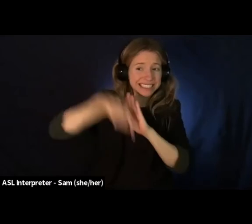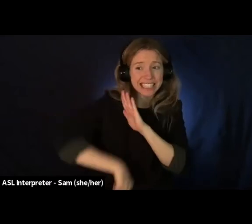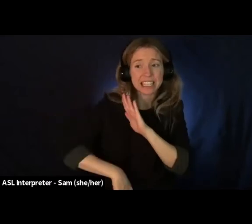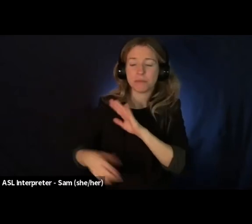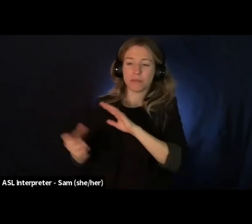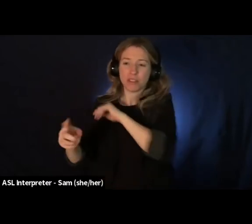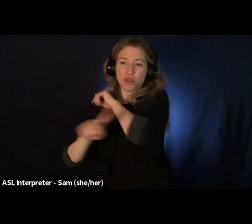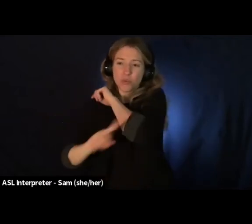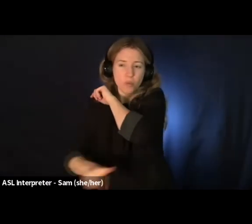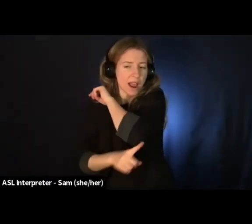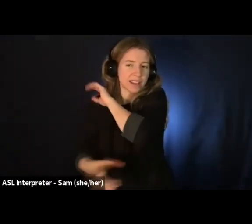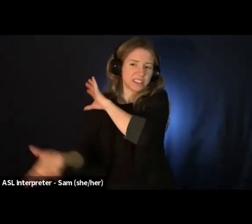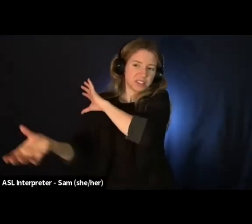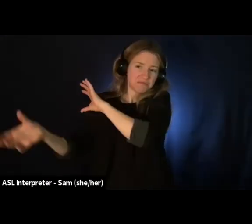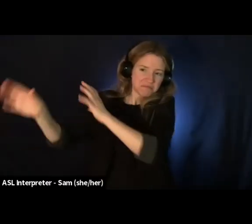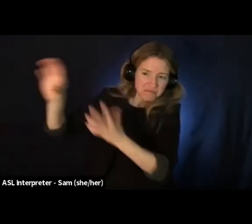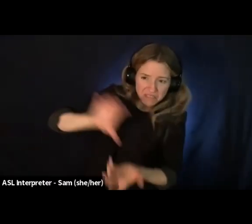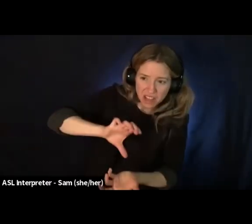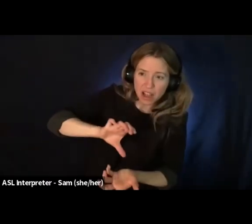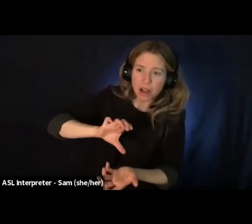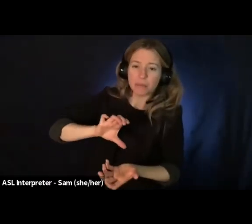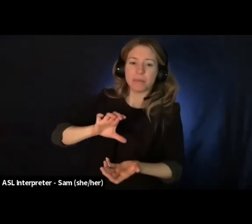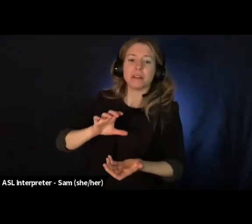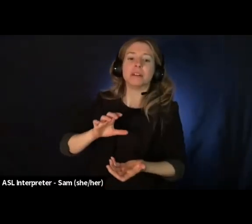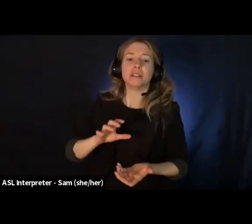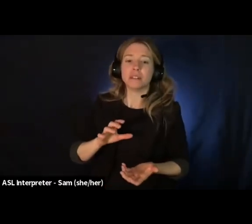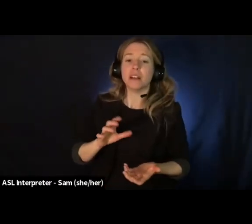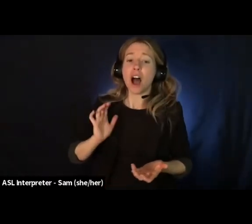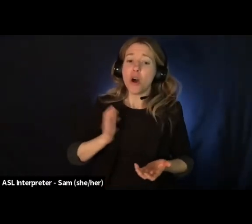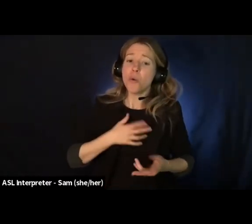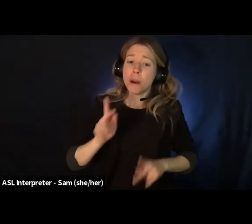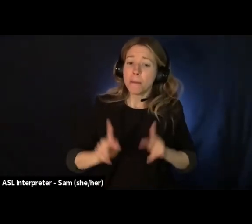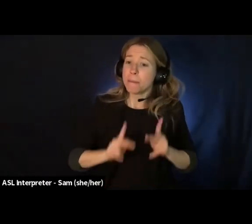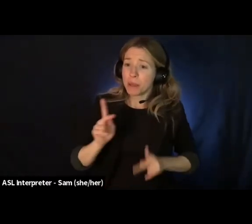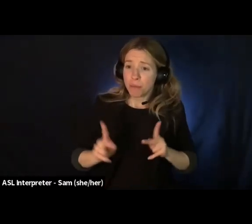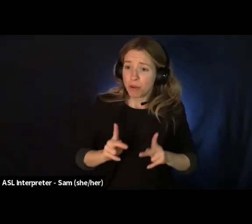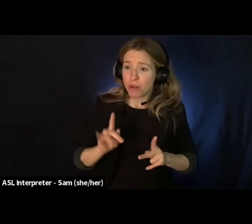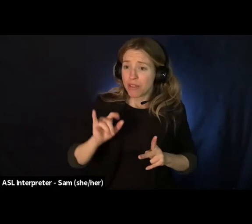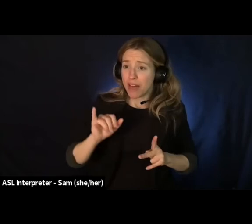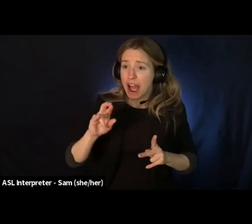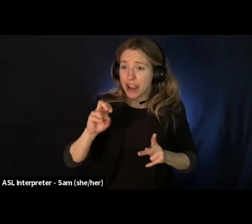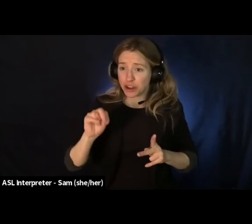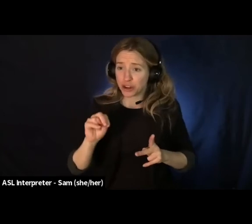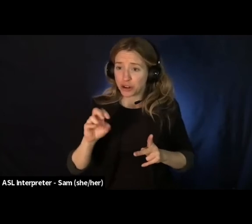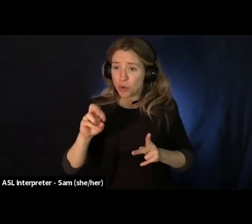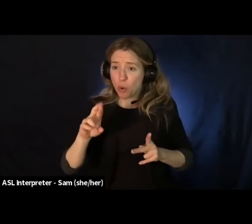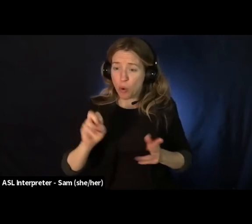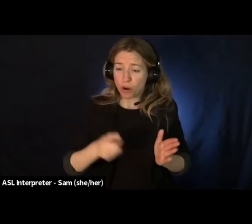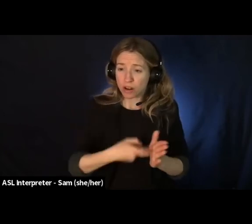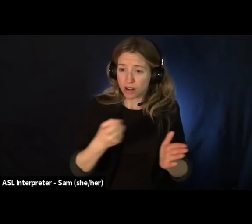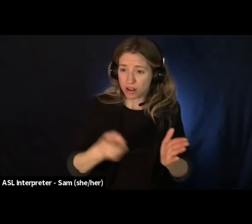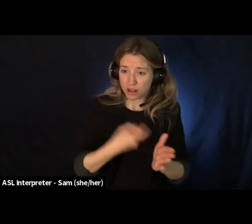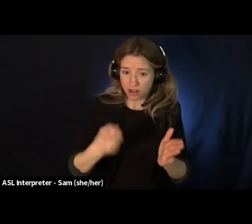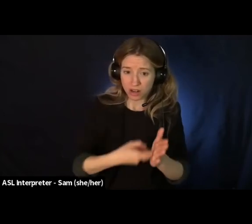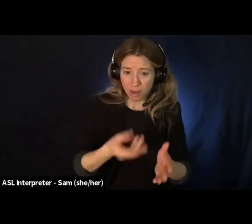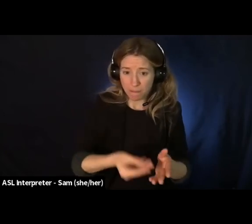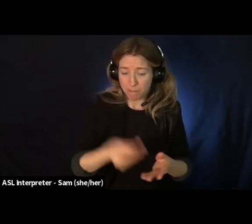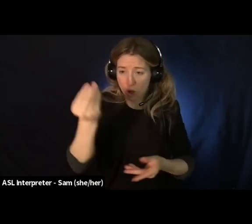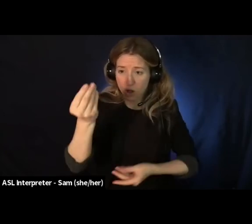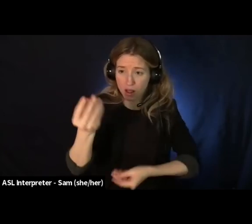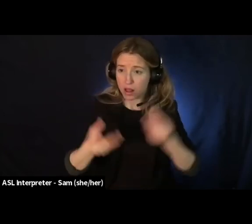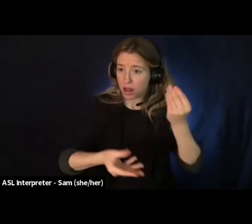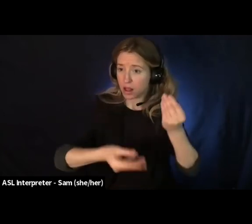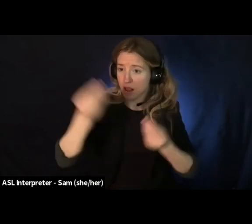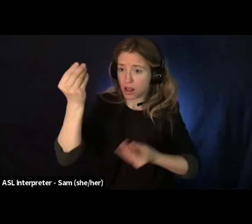1700s, the iron ore coming out of the earth, we didn't immediately join them in